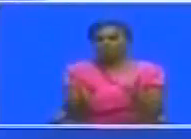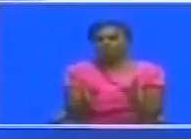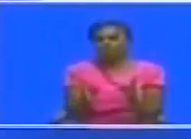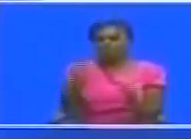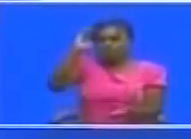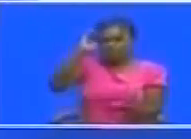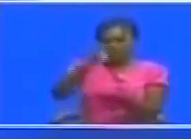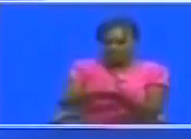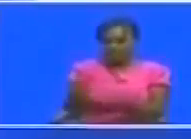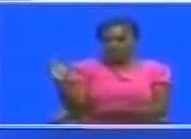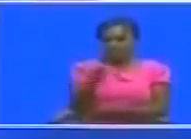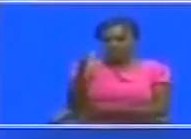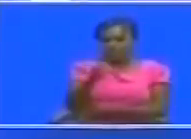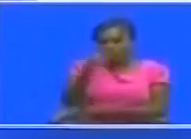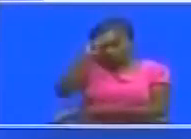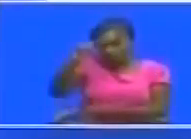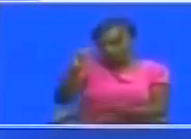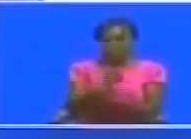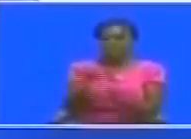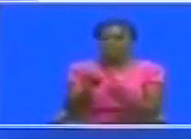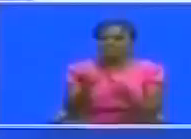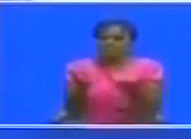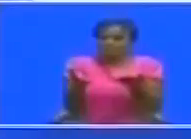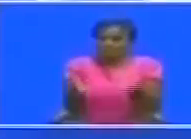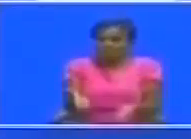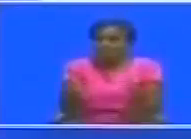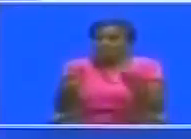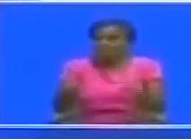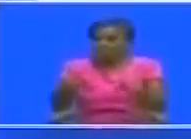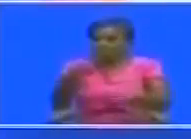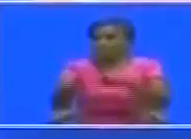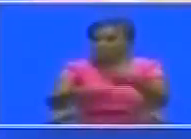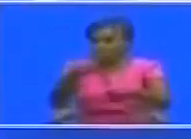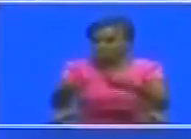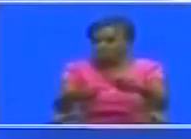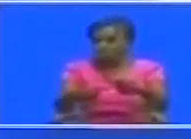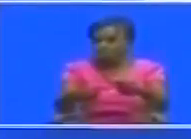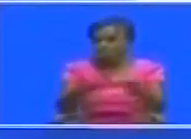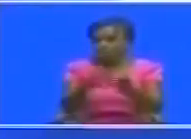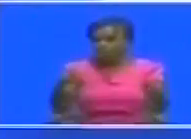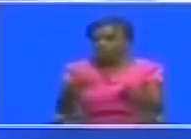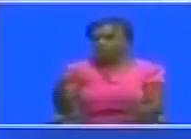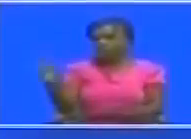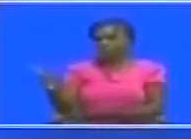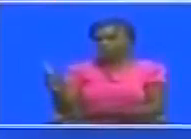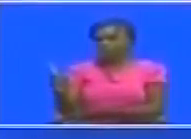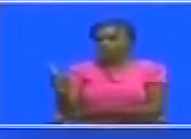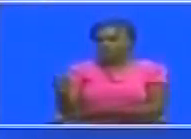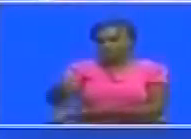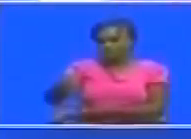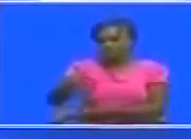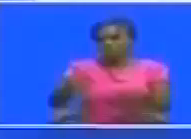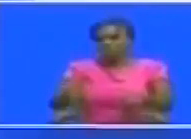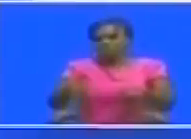who believes in civil disobedience. But whether this can survive the iron fist of President Museveni is a question